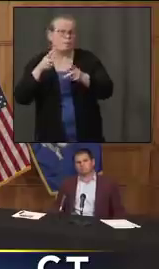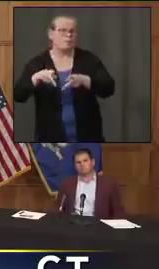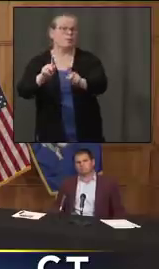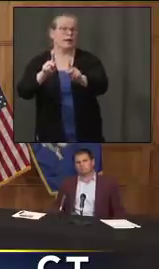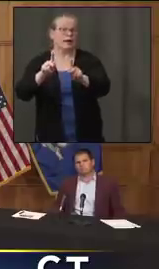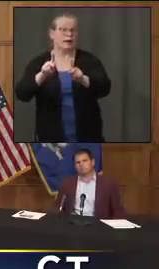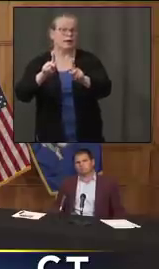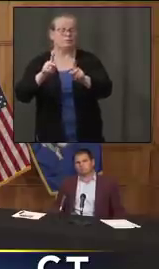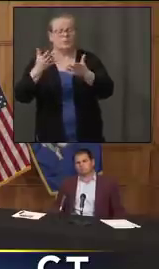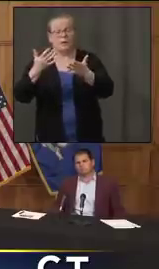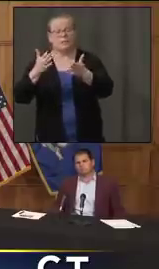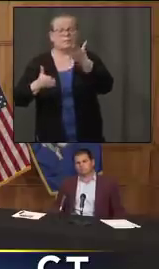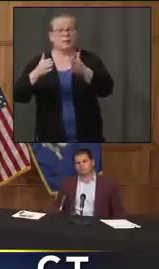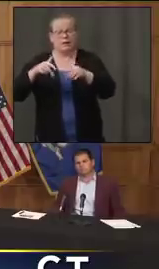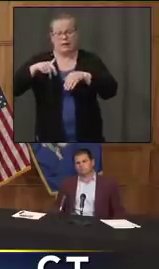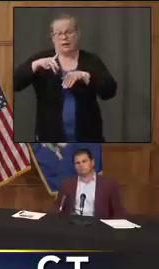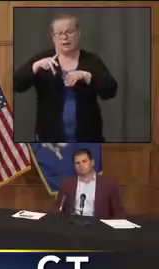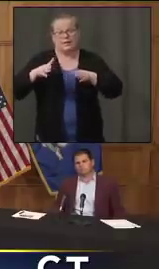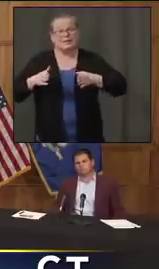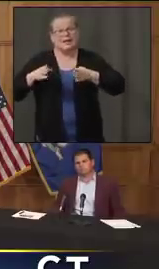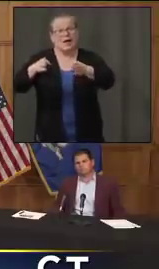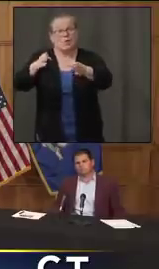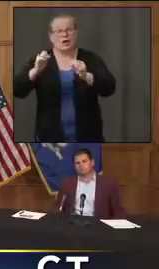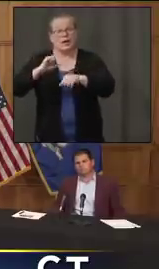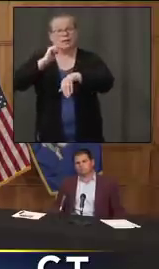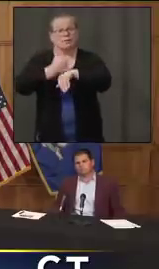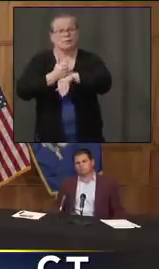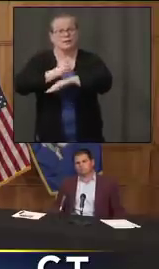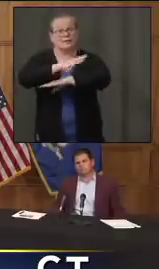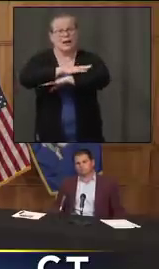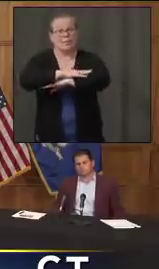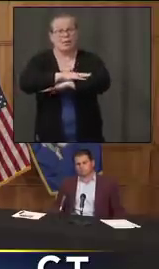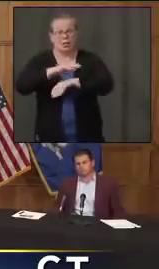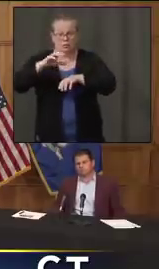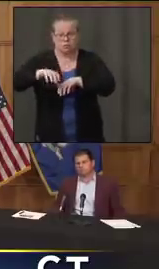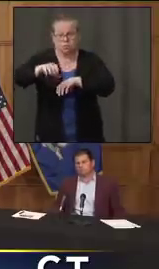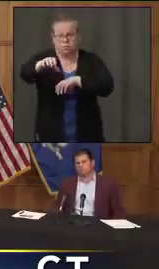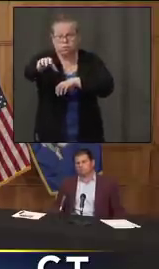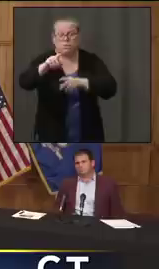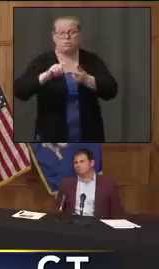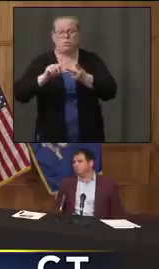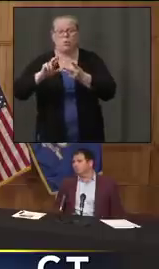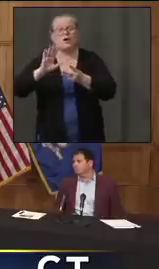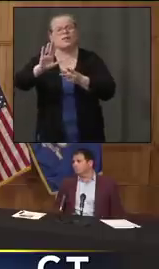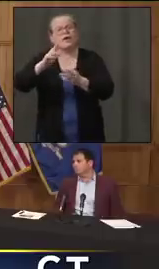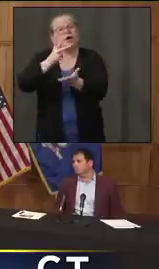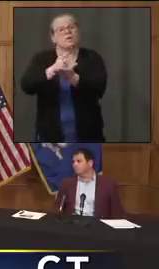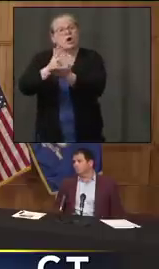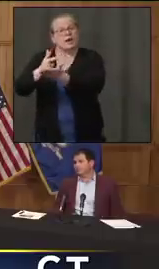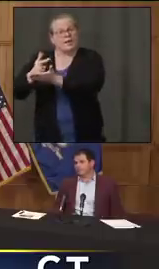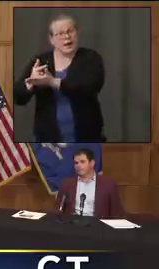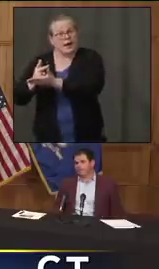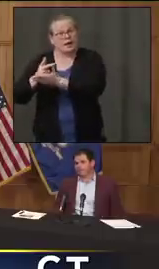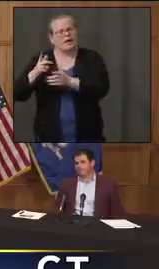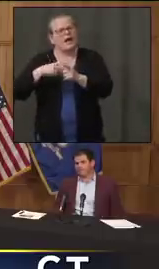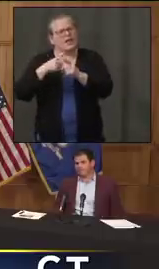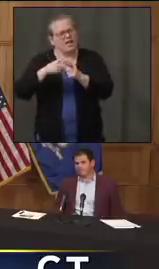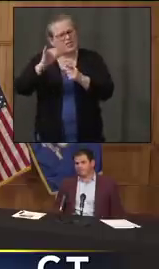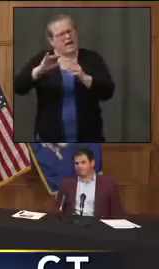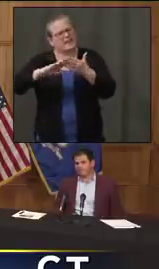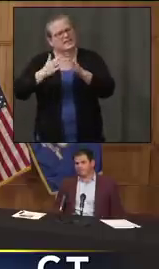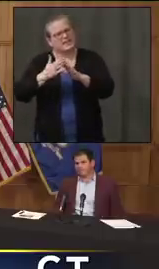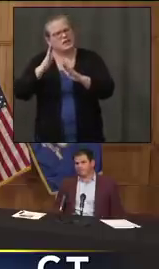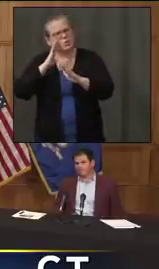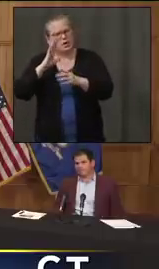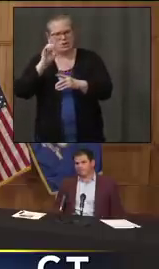or in a parking lot, and then they would have 10 days to approve a request. Otherwise, it